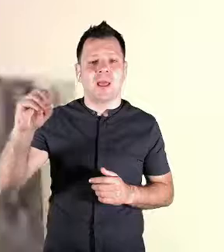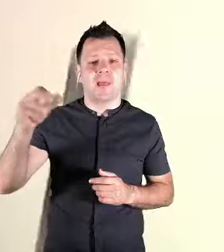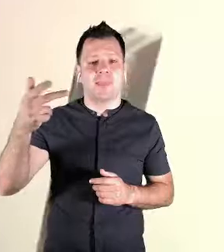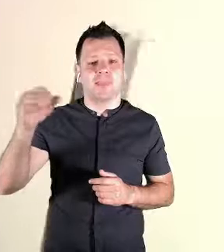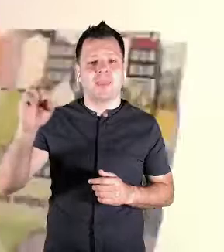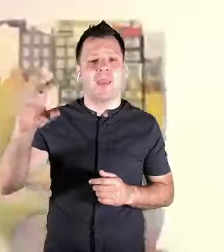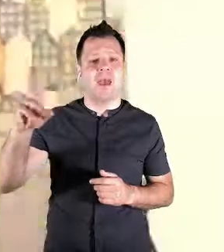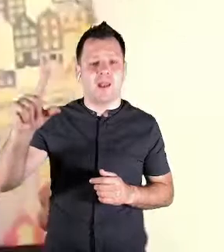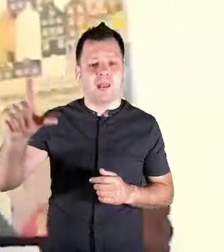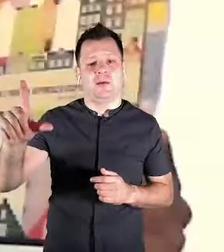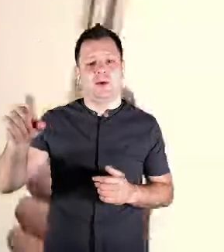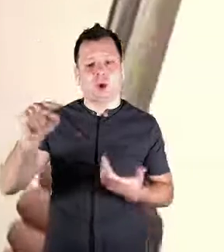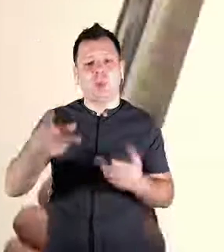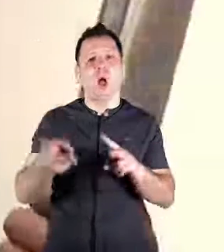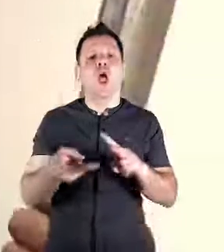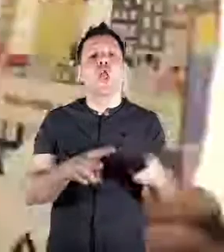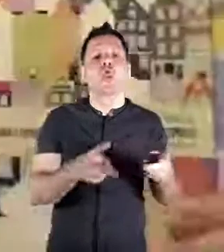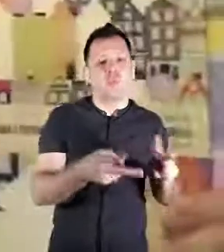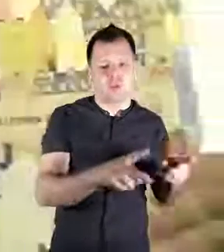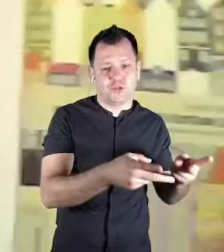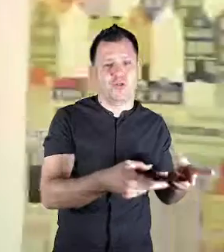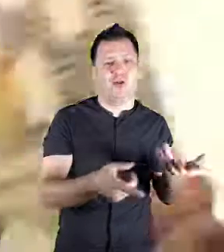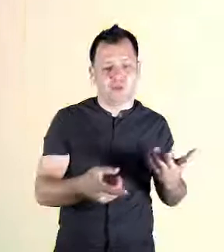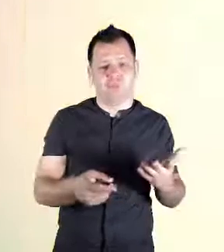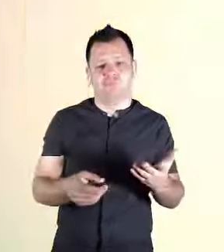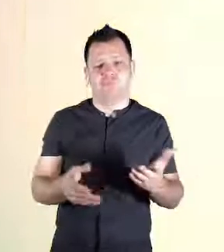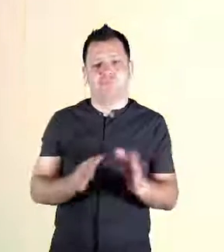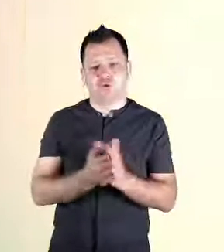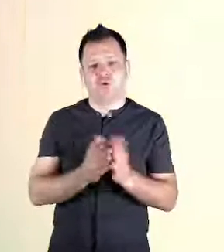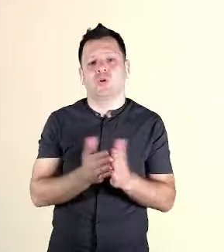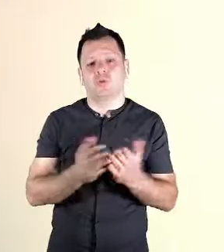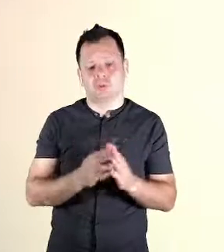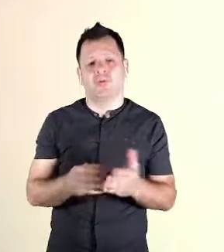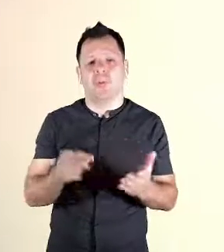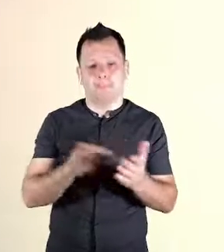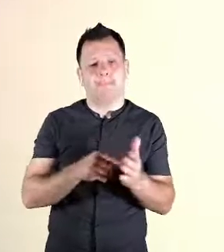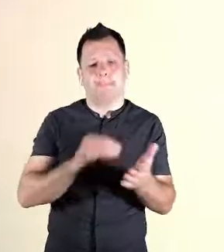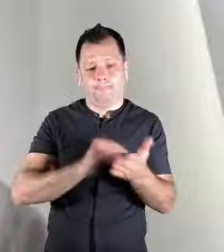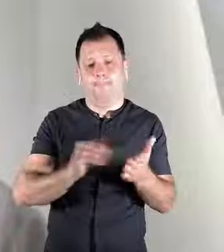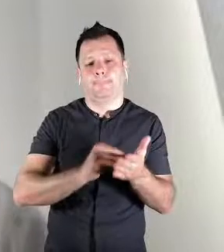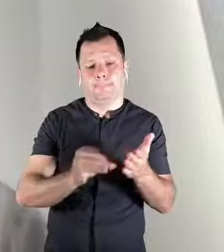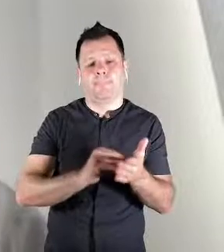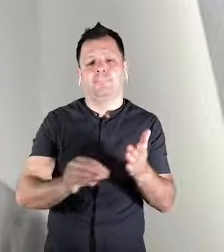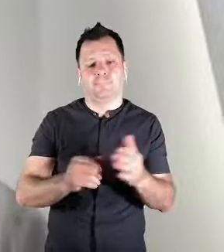Alexandra Sprengel was the translator for this book, and then she did an amazing job.